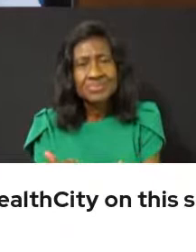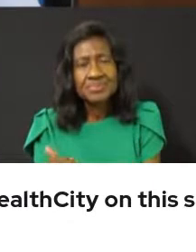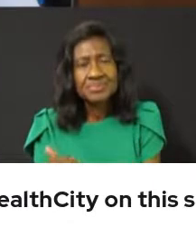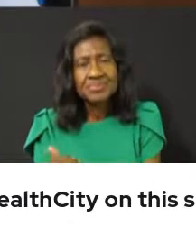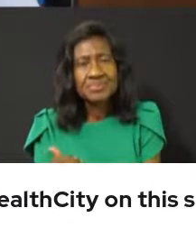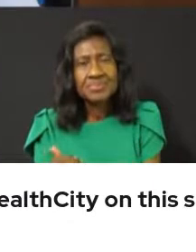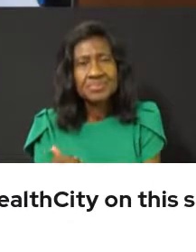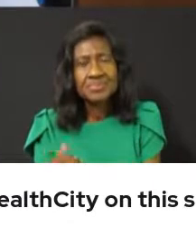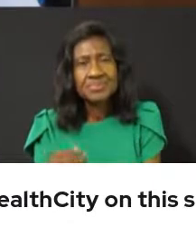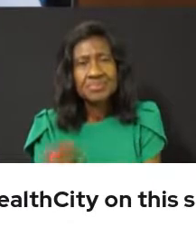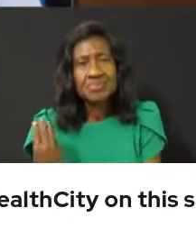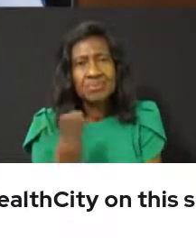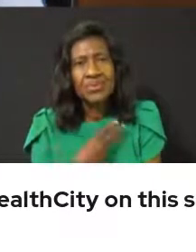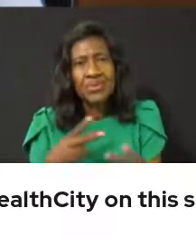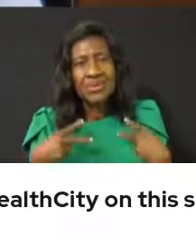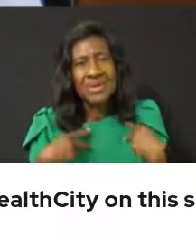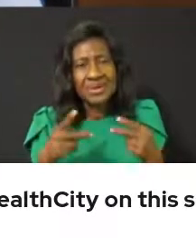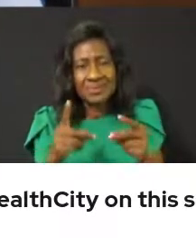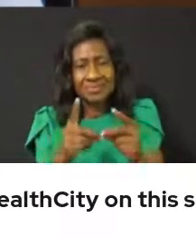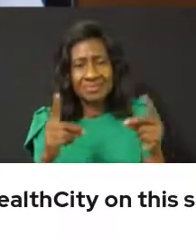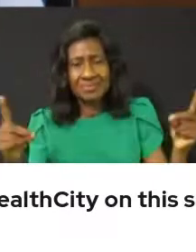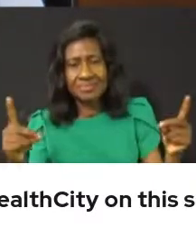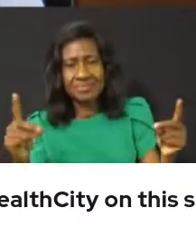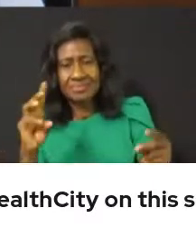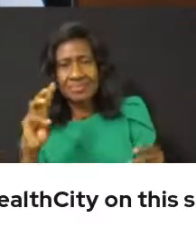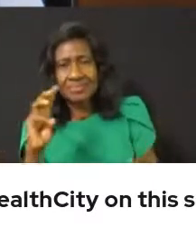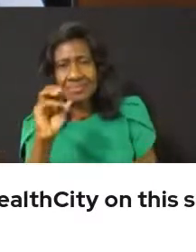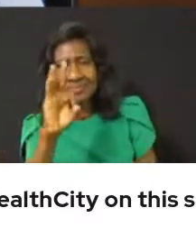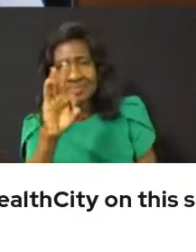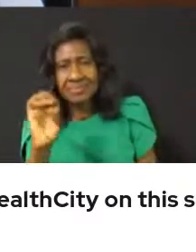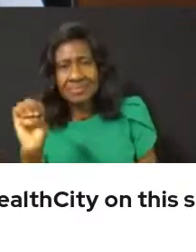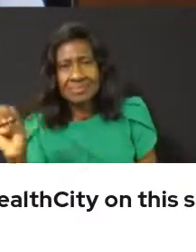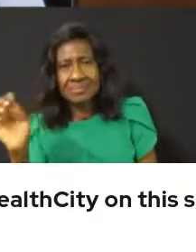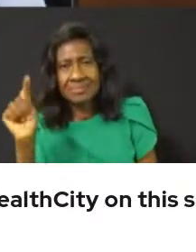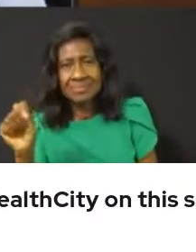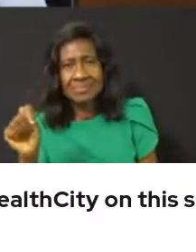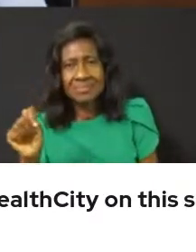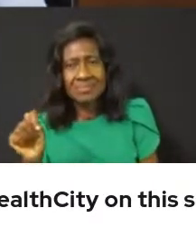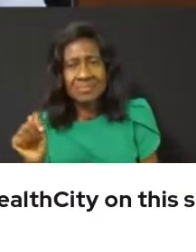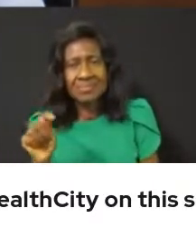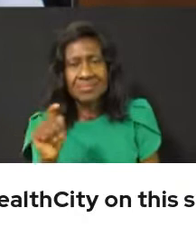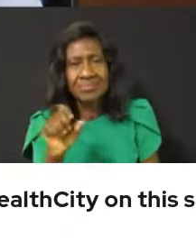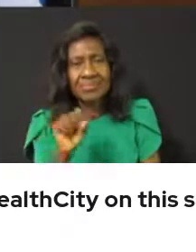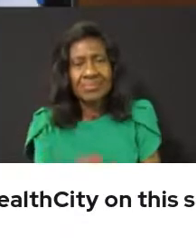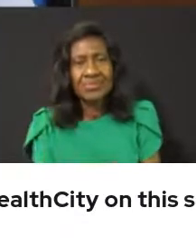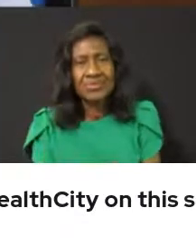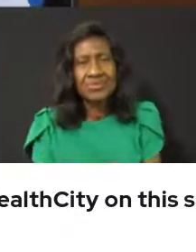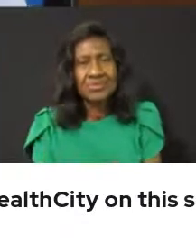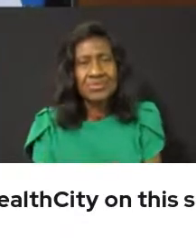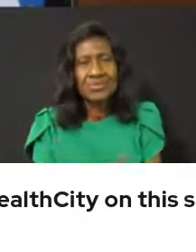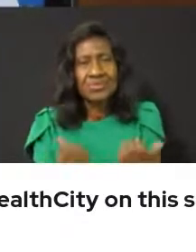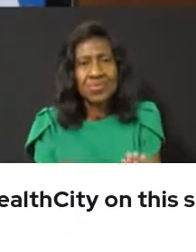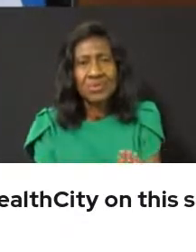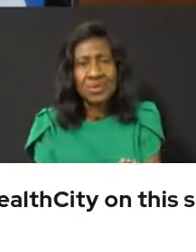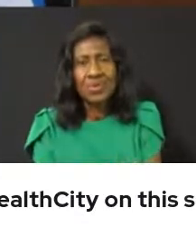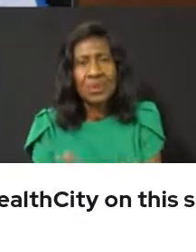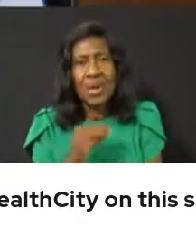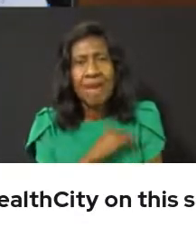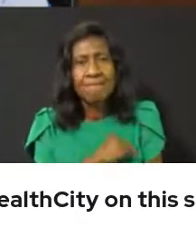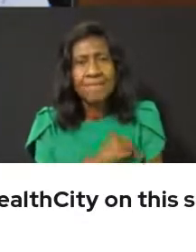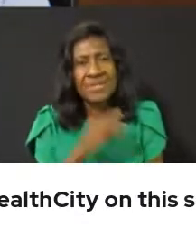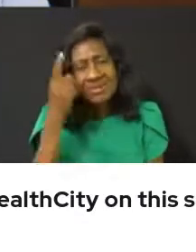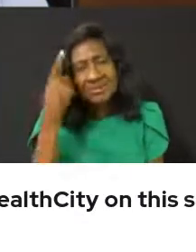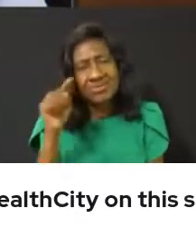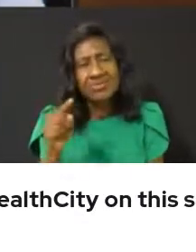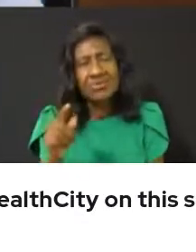observing appropriate social distancing here on the panel. So we are going to be inviting the Minister for Tourism